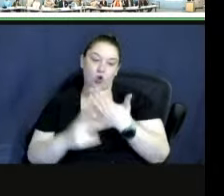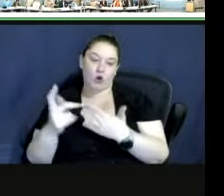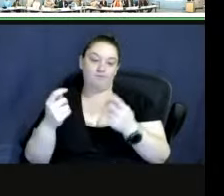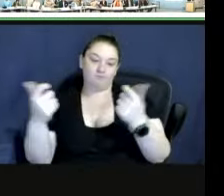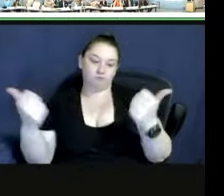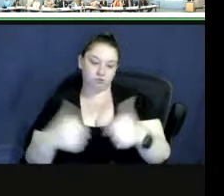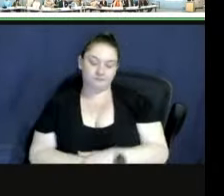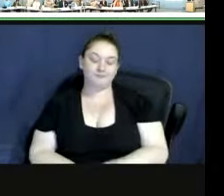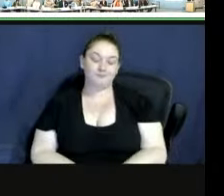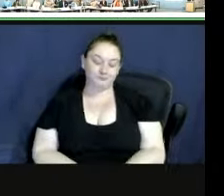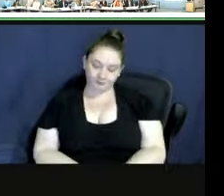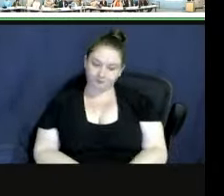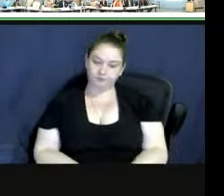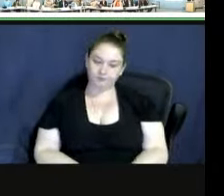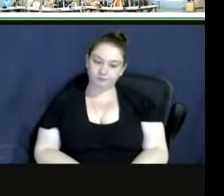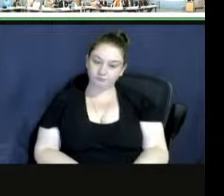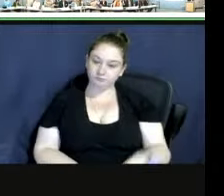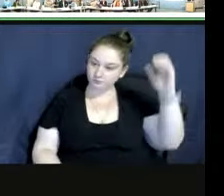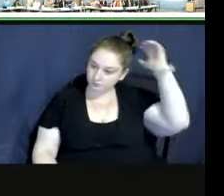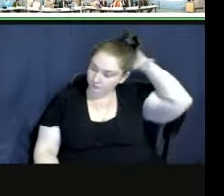of that would be reduced.